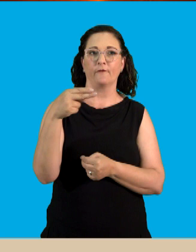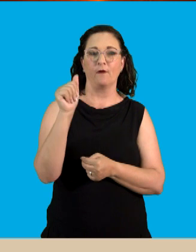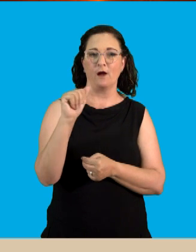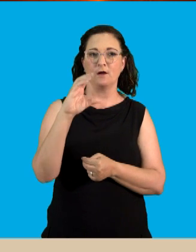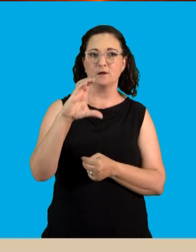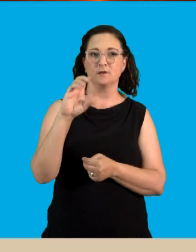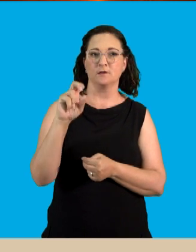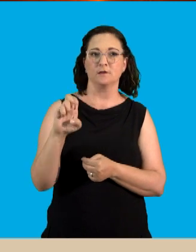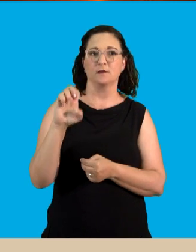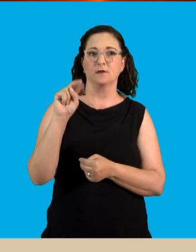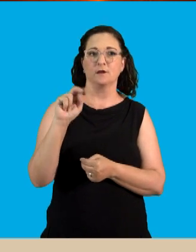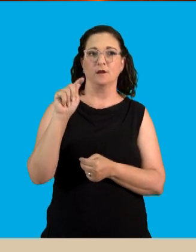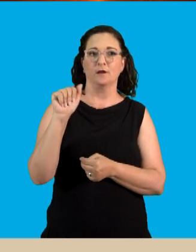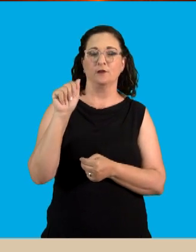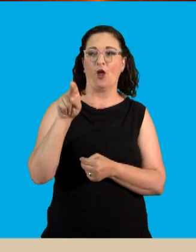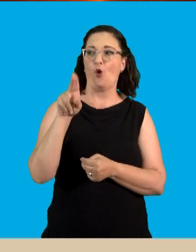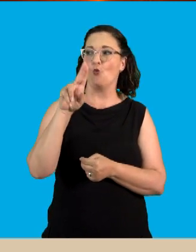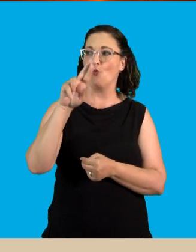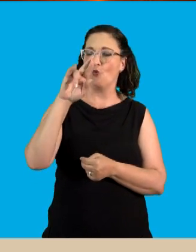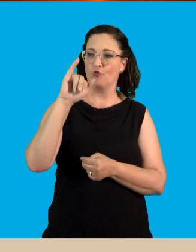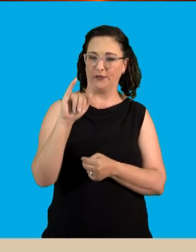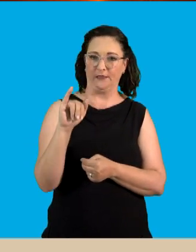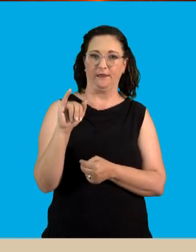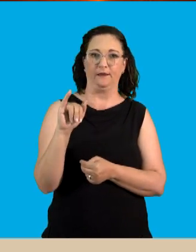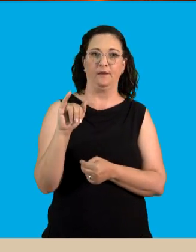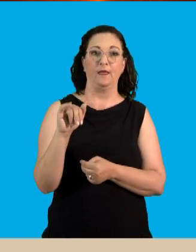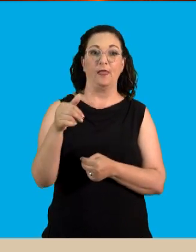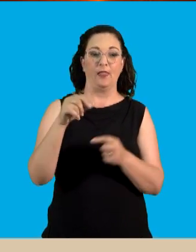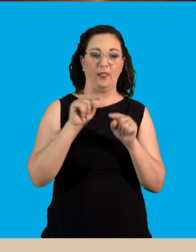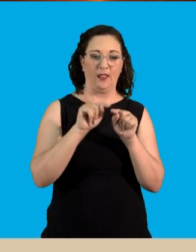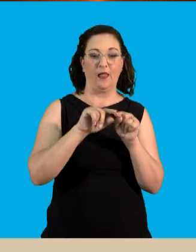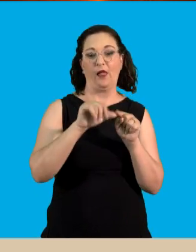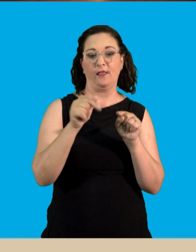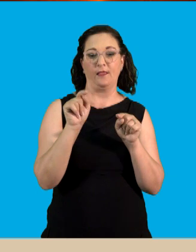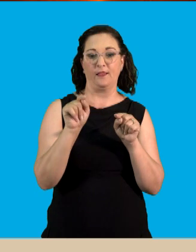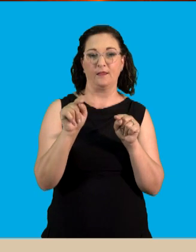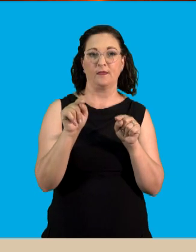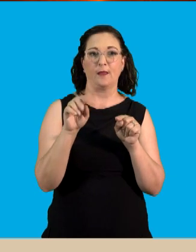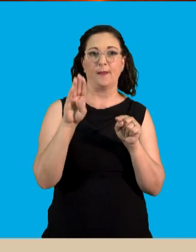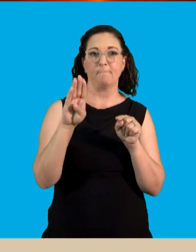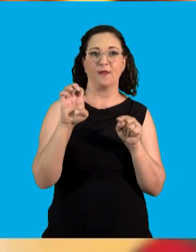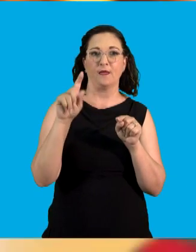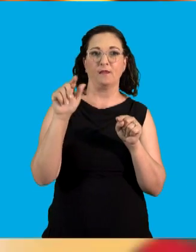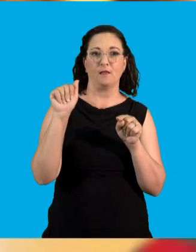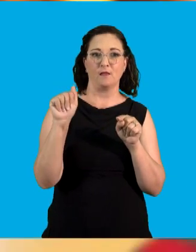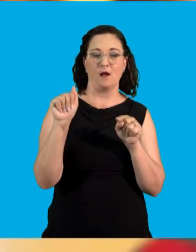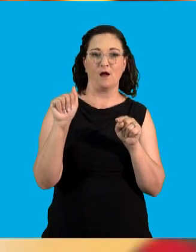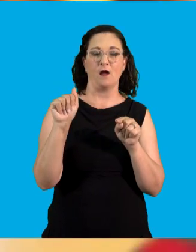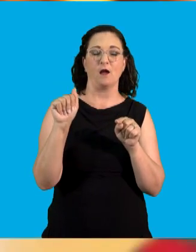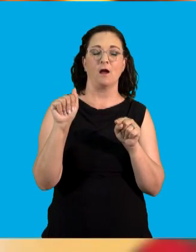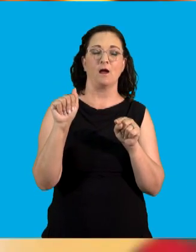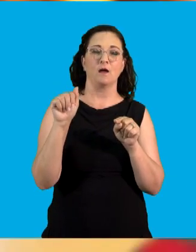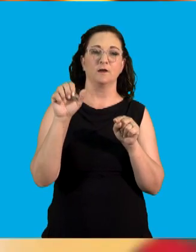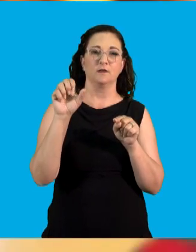Alpha Centauri, okay? After the Alpha Centauri, we have the Beta Centauri. So those are the stars that